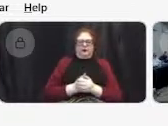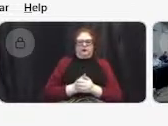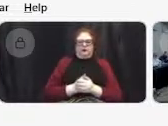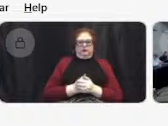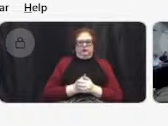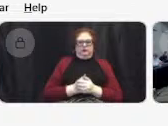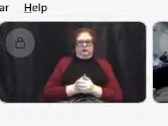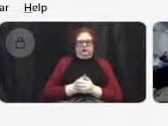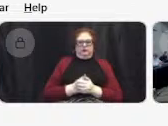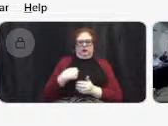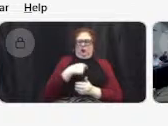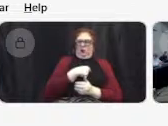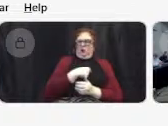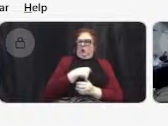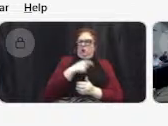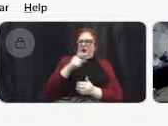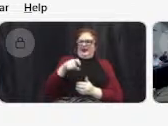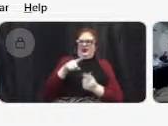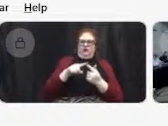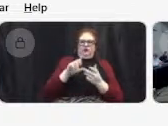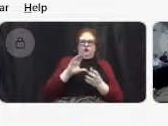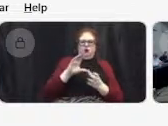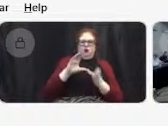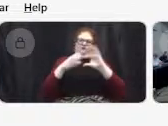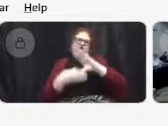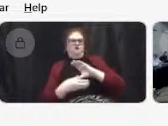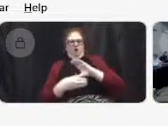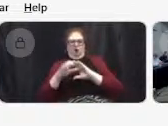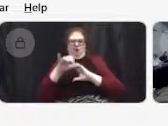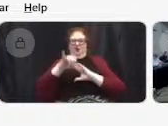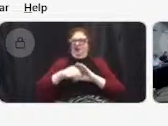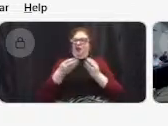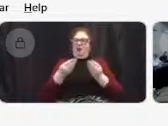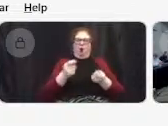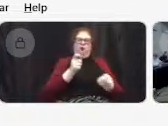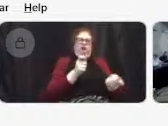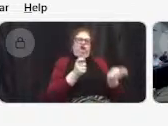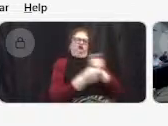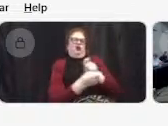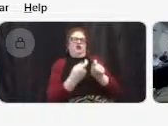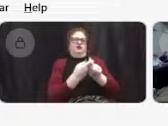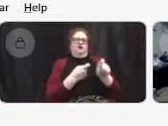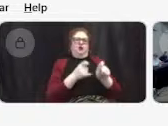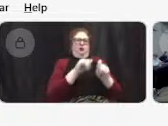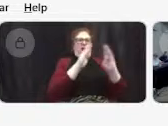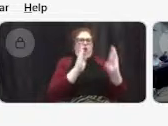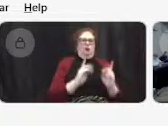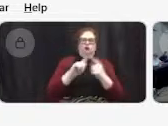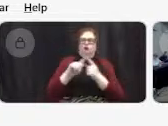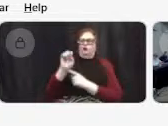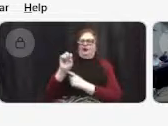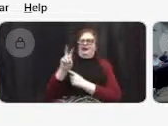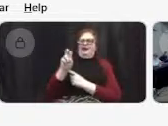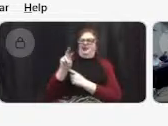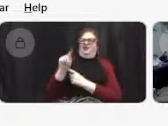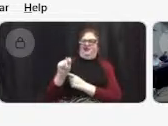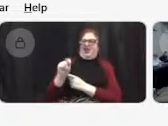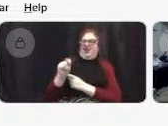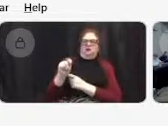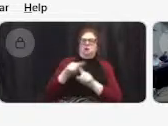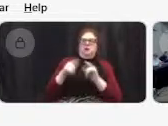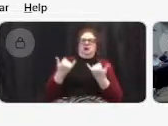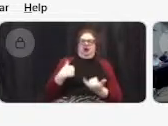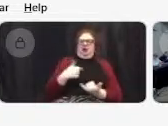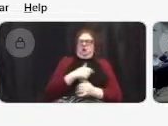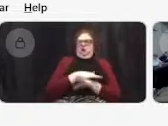to convert the property to a venue. So that dumpster issue is it's a non-issue